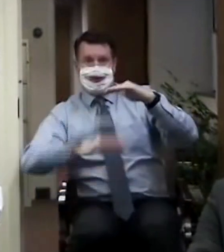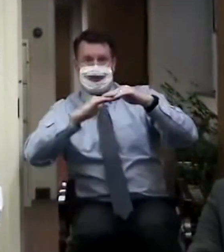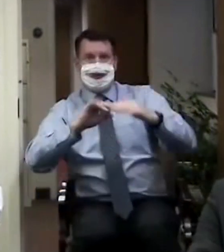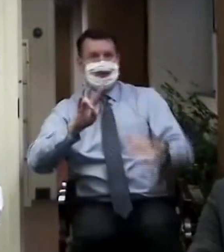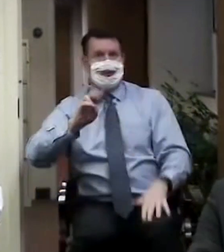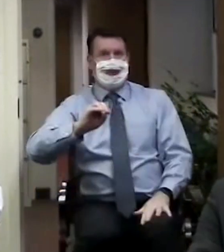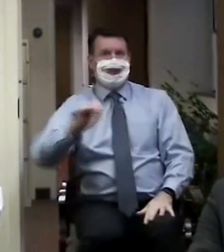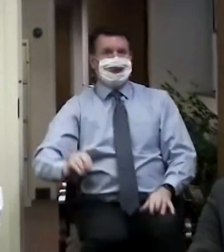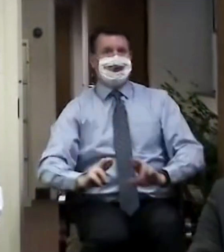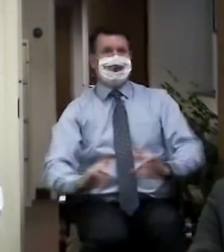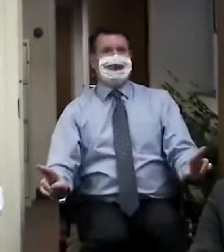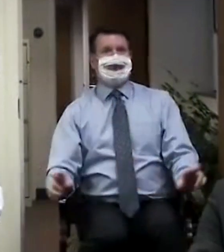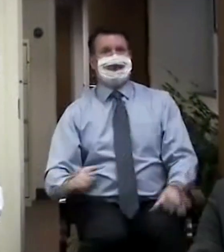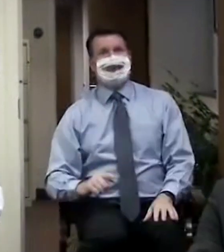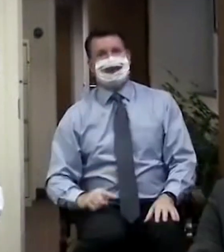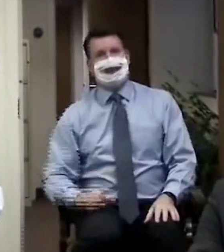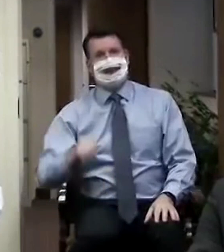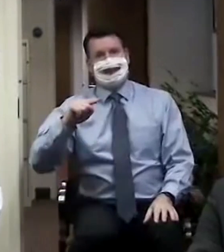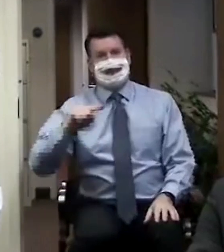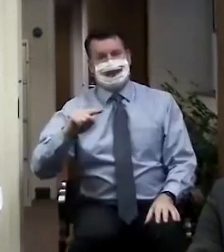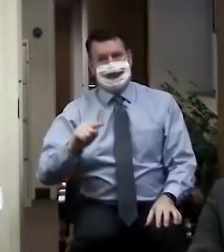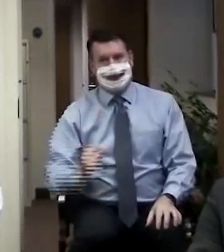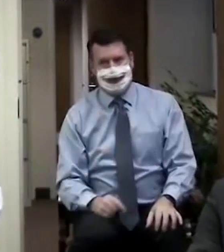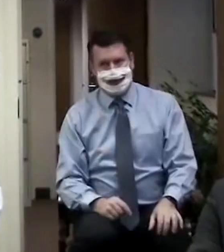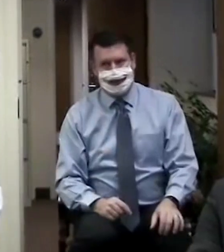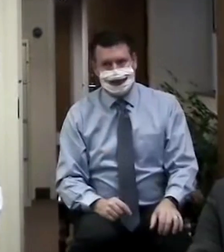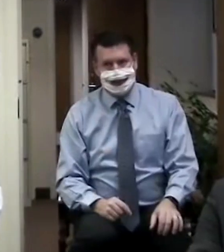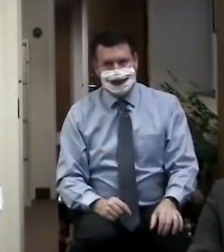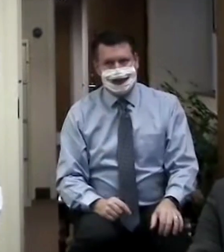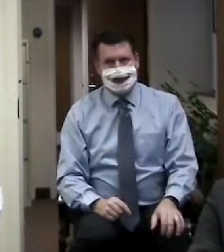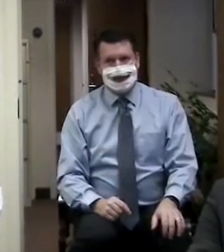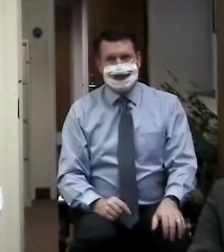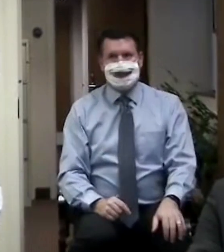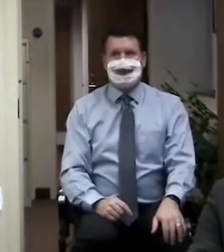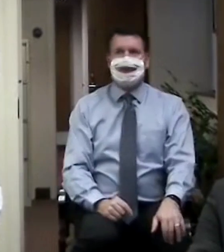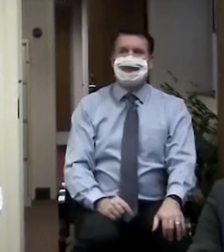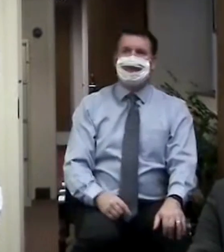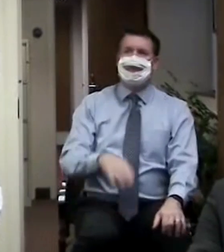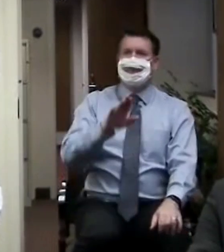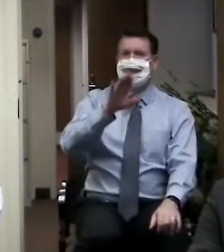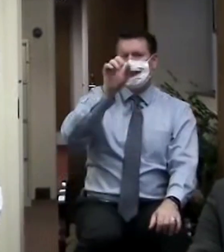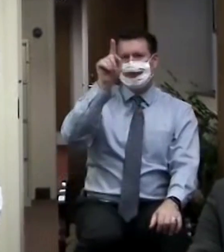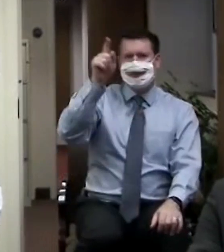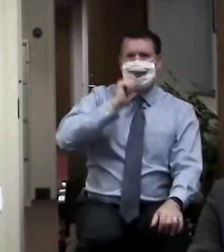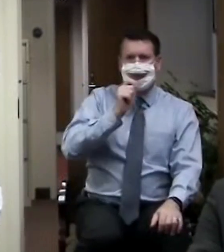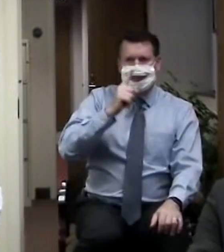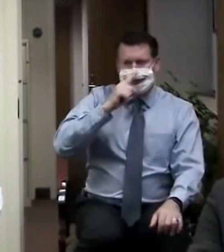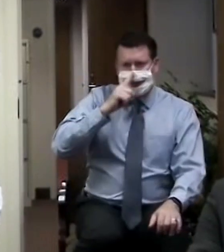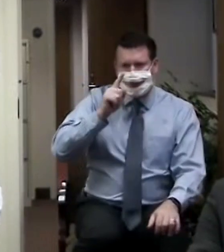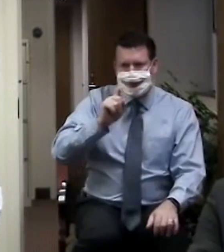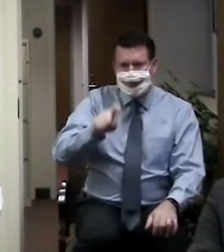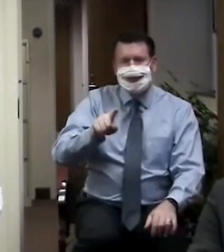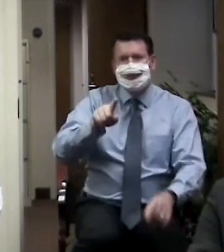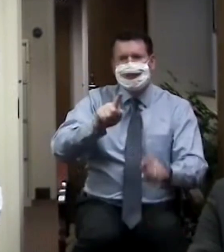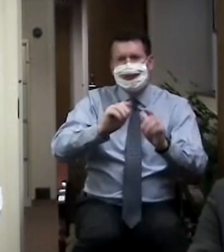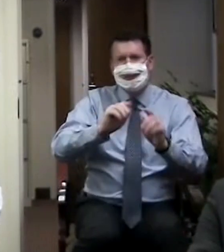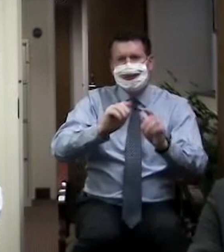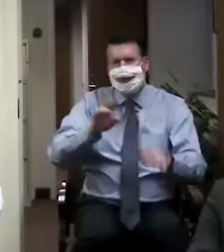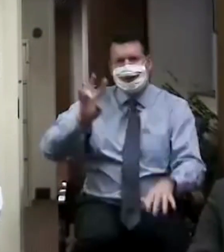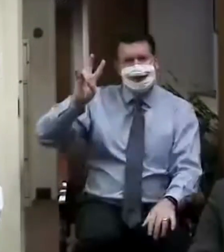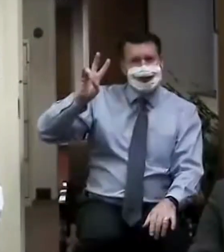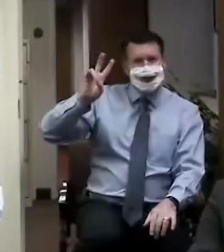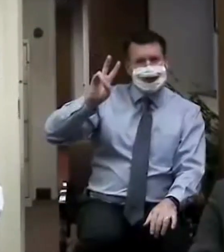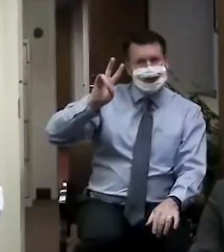Yeah, could I get a clarification in terms of that 70% of surge capacity? What does that mean to